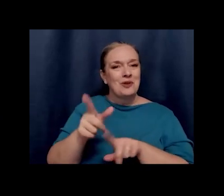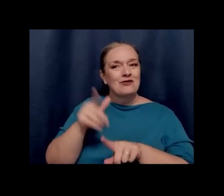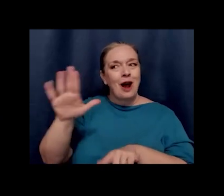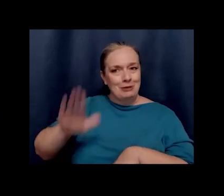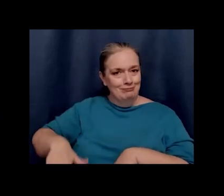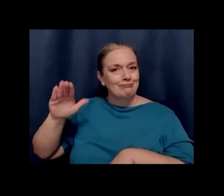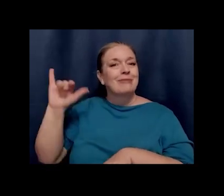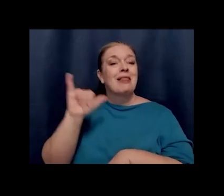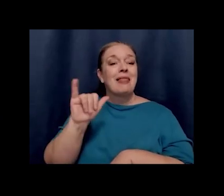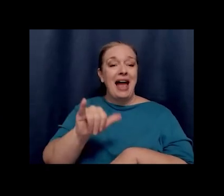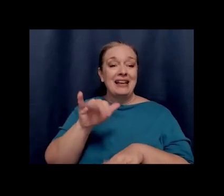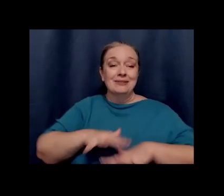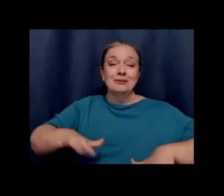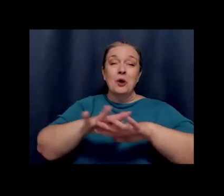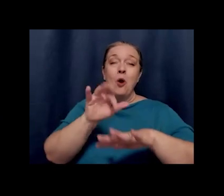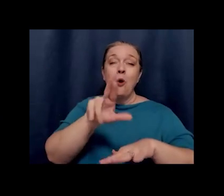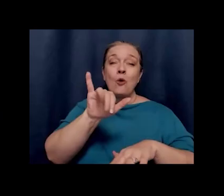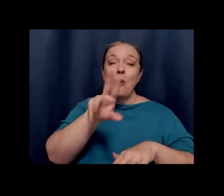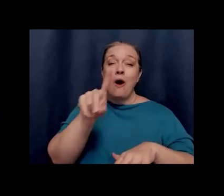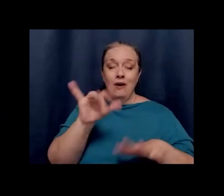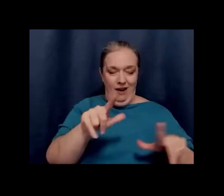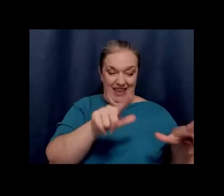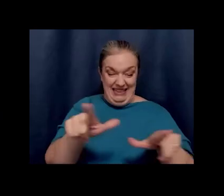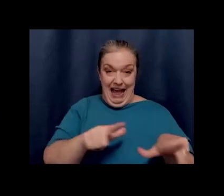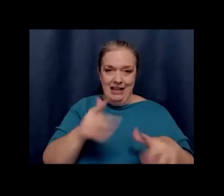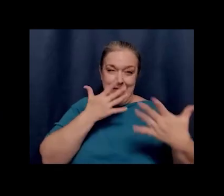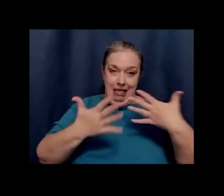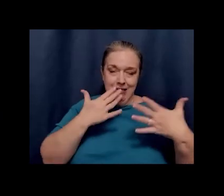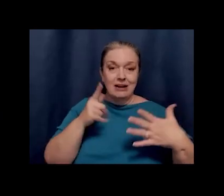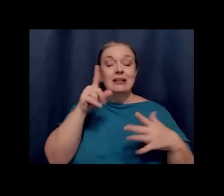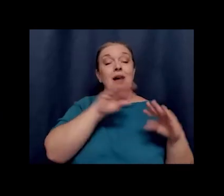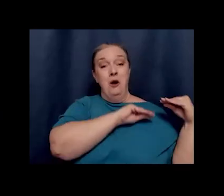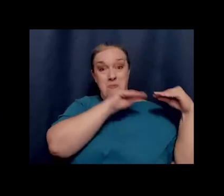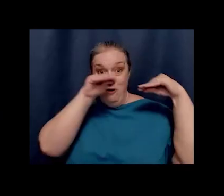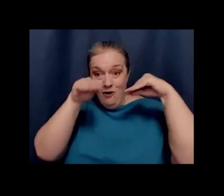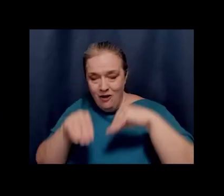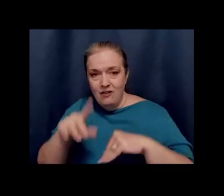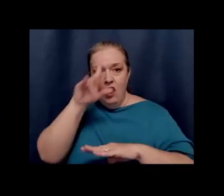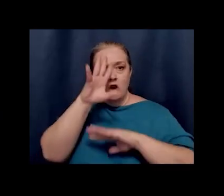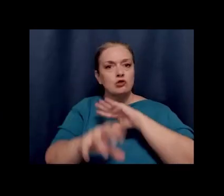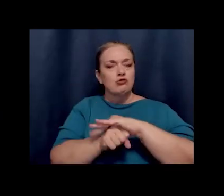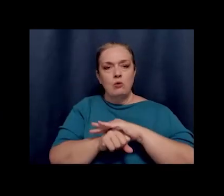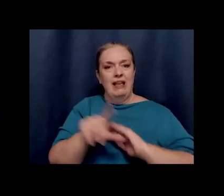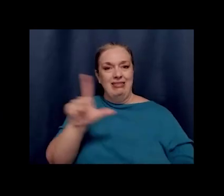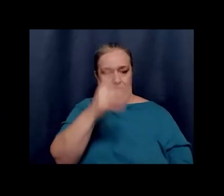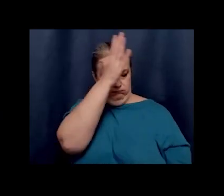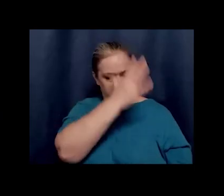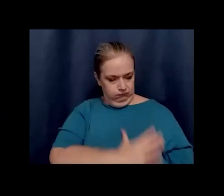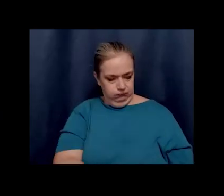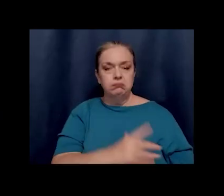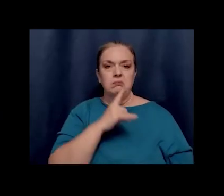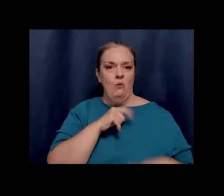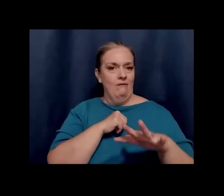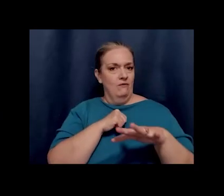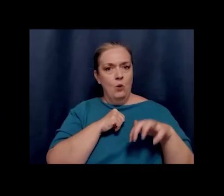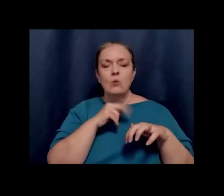in the courtyard. But soon after moving, he suffered a stroke, which paralyzed his entire left side.